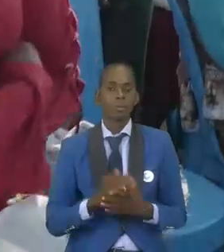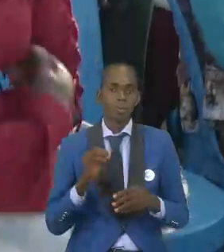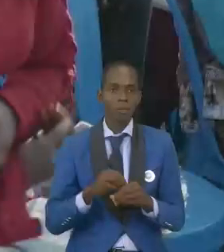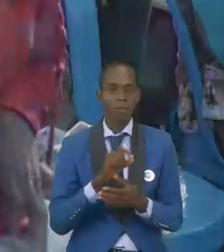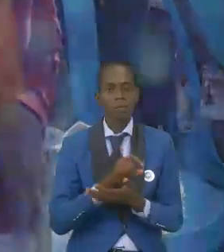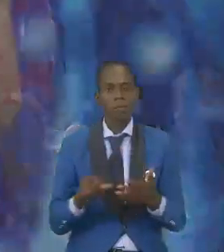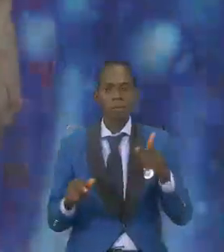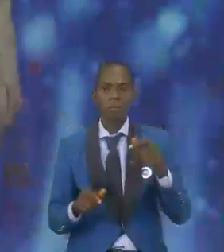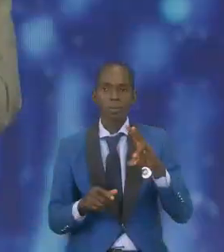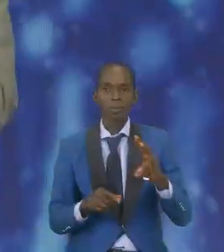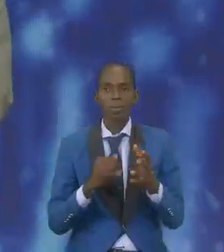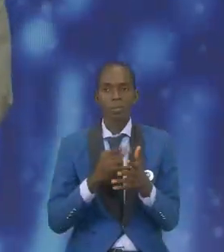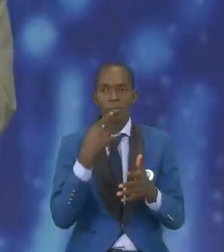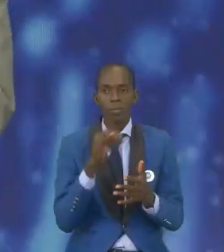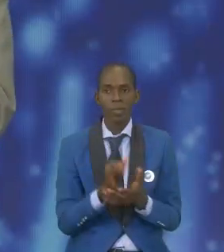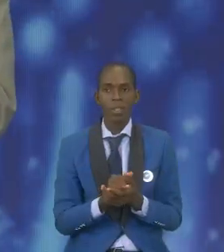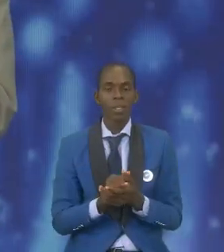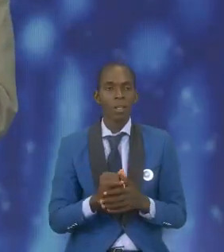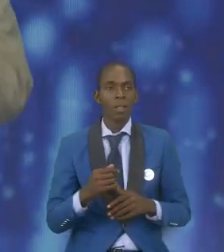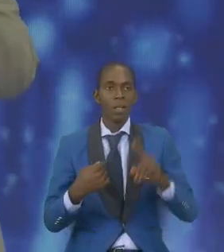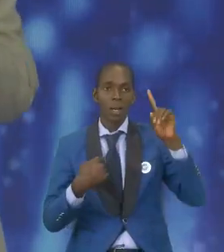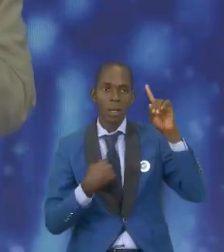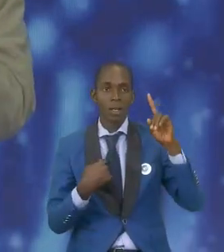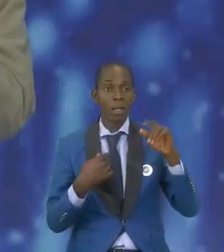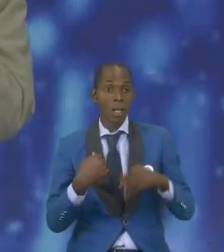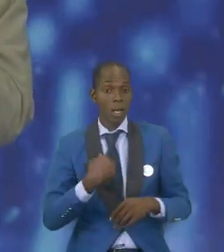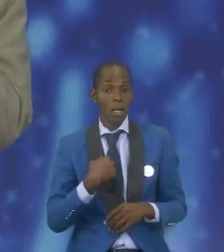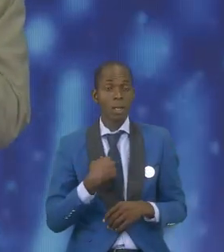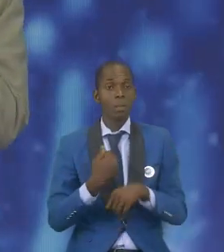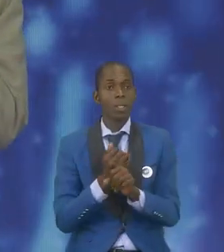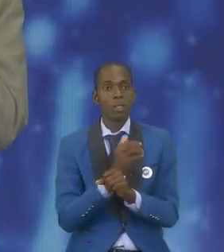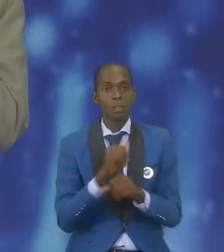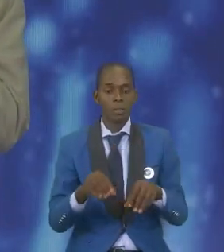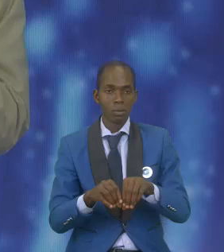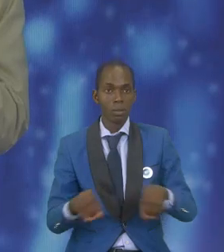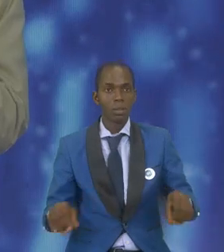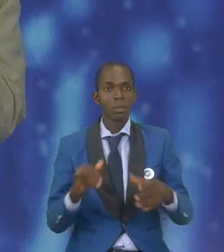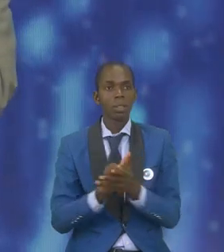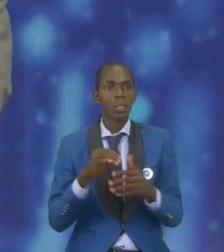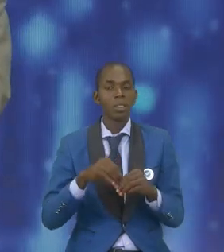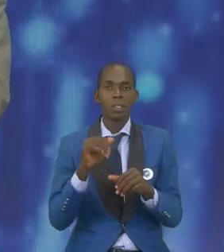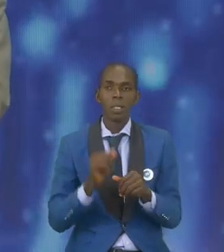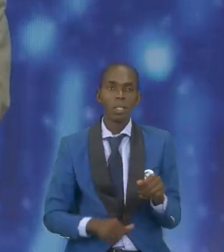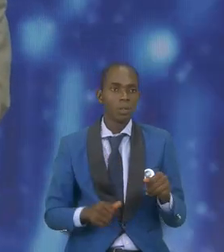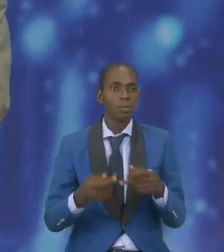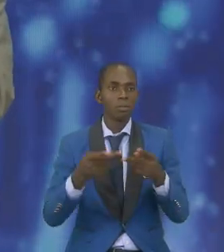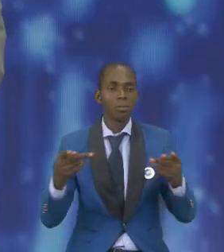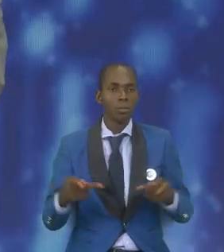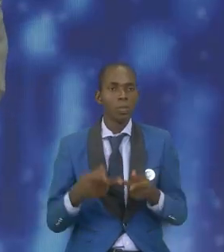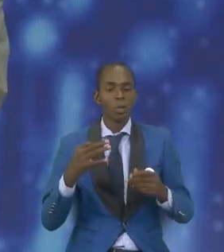26, it says, I make a decree that in every dominion of my